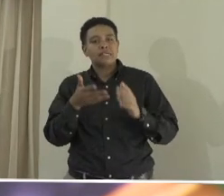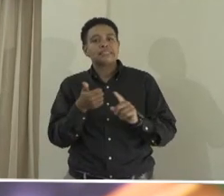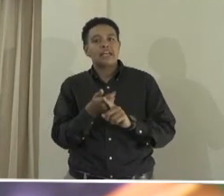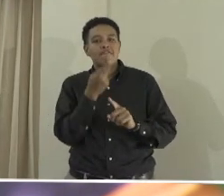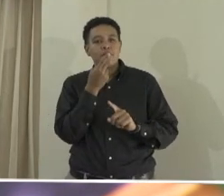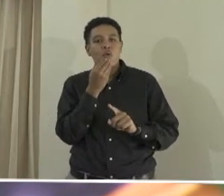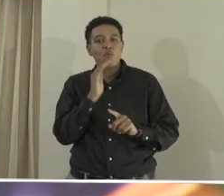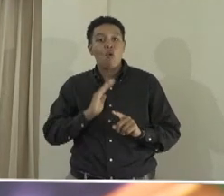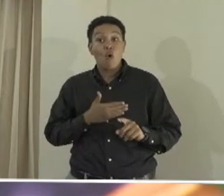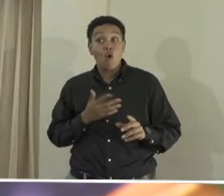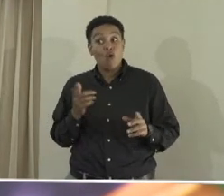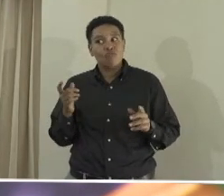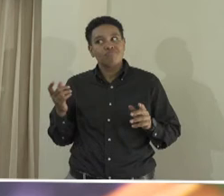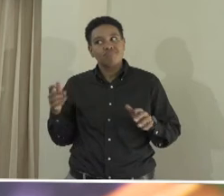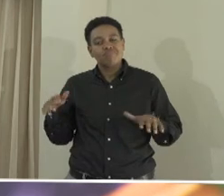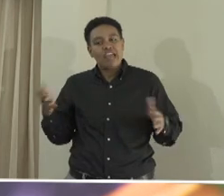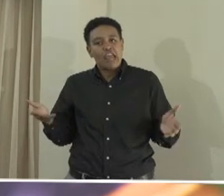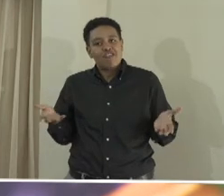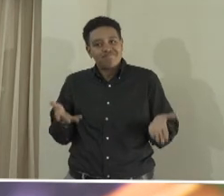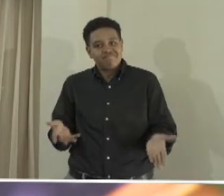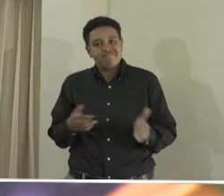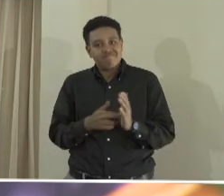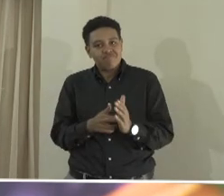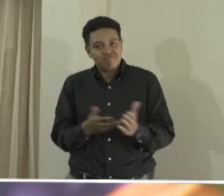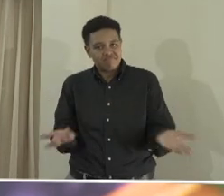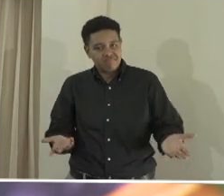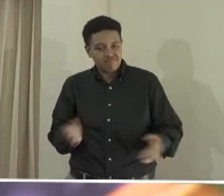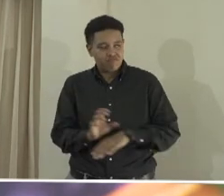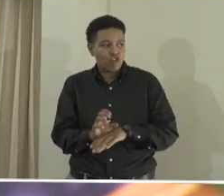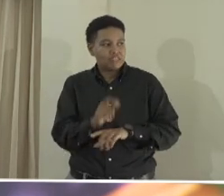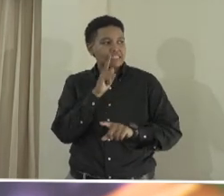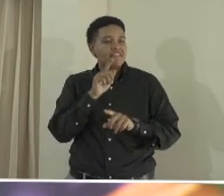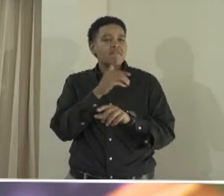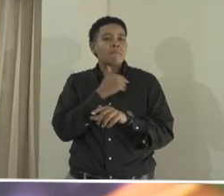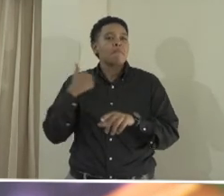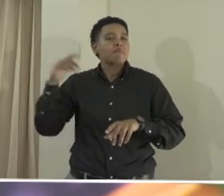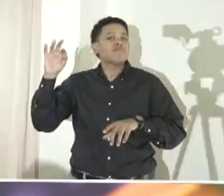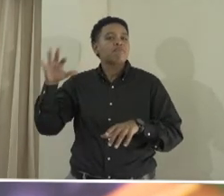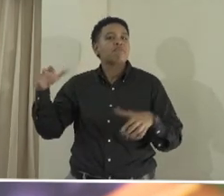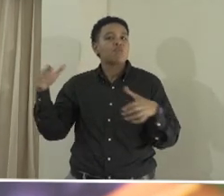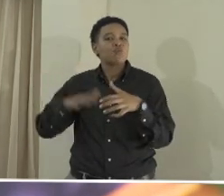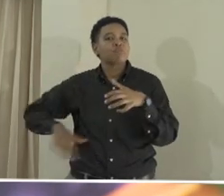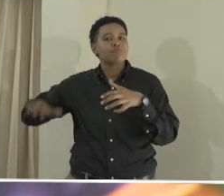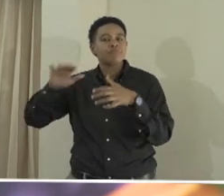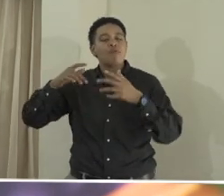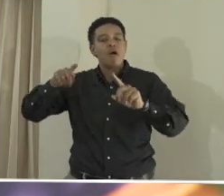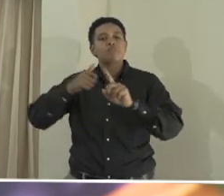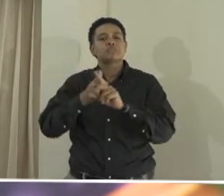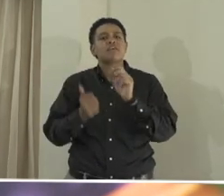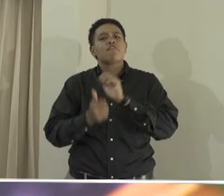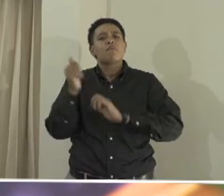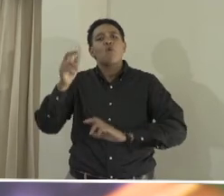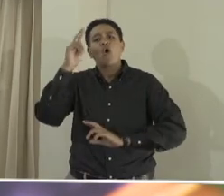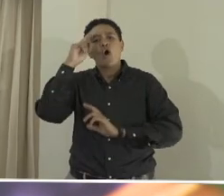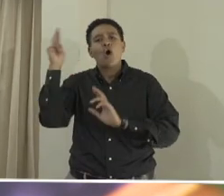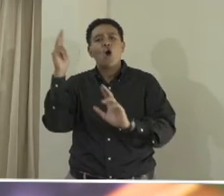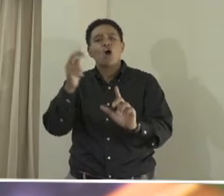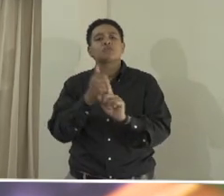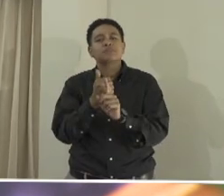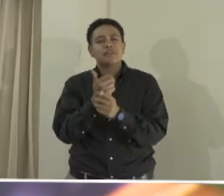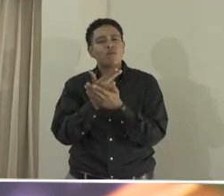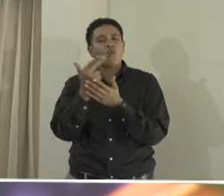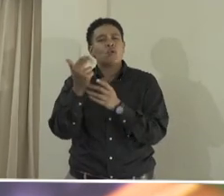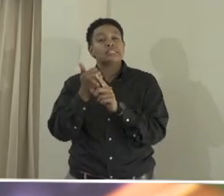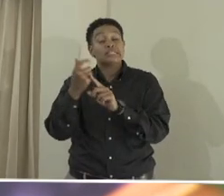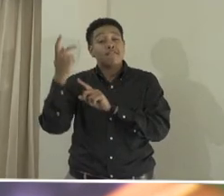Portmore, our host, and members of his clergy, the Most Honorable Andrew